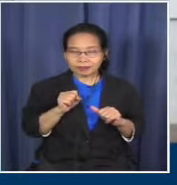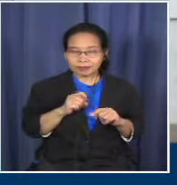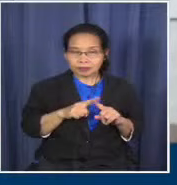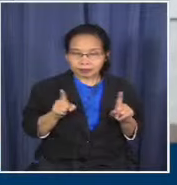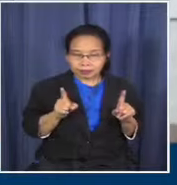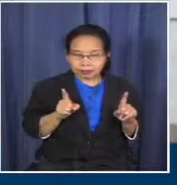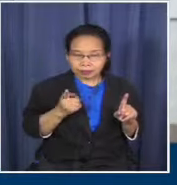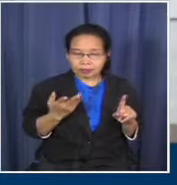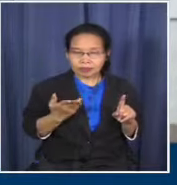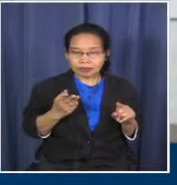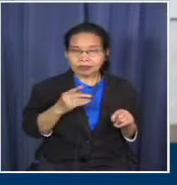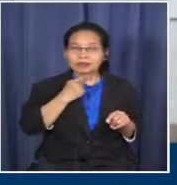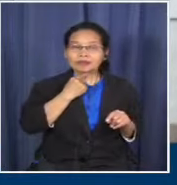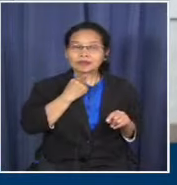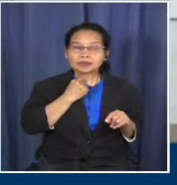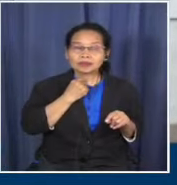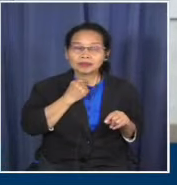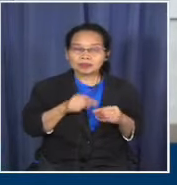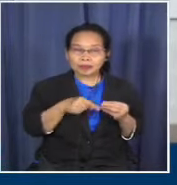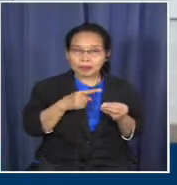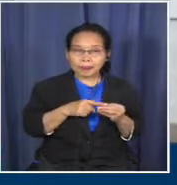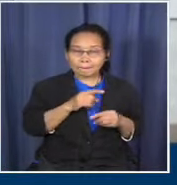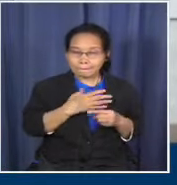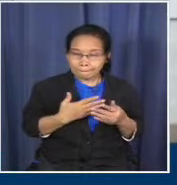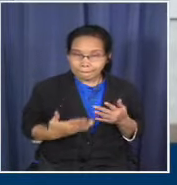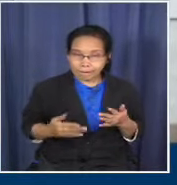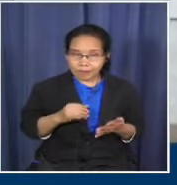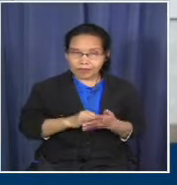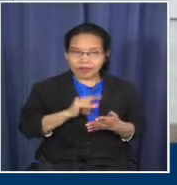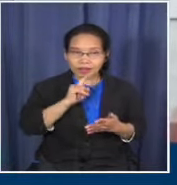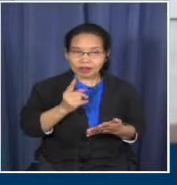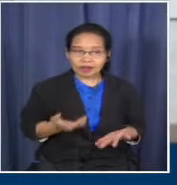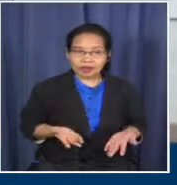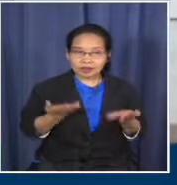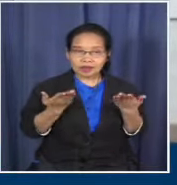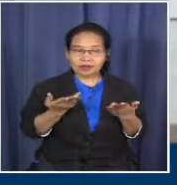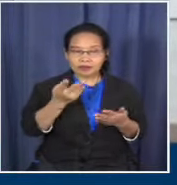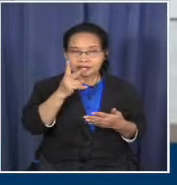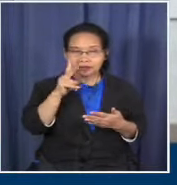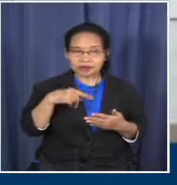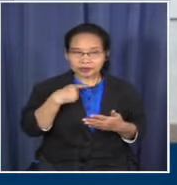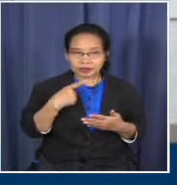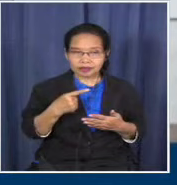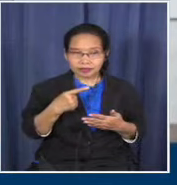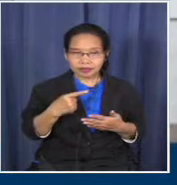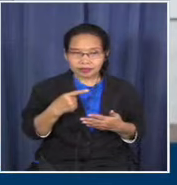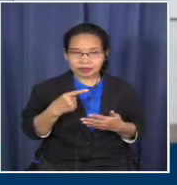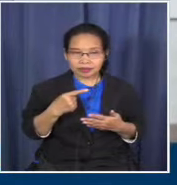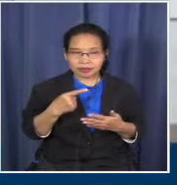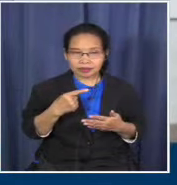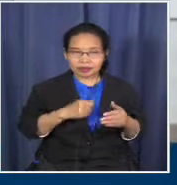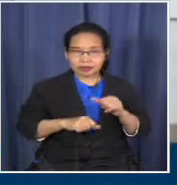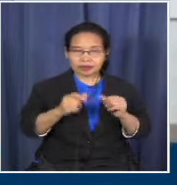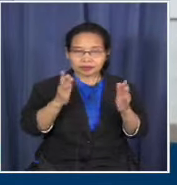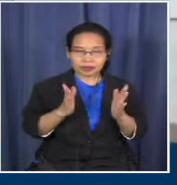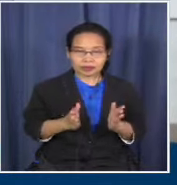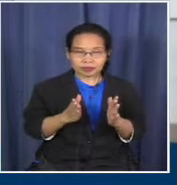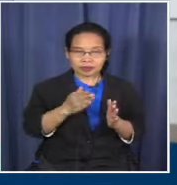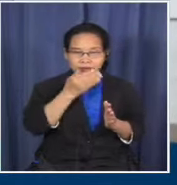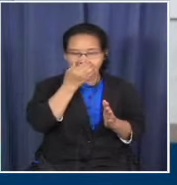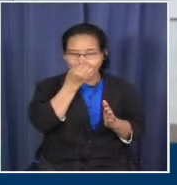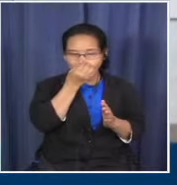studying science, if you are curious about everything that exists, look at